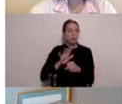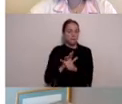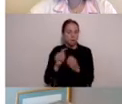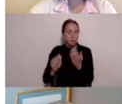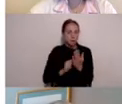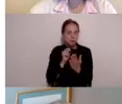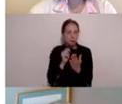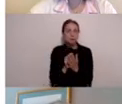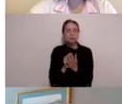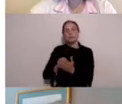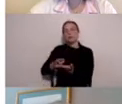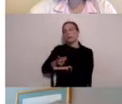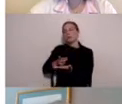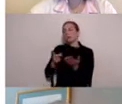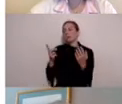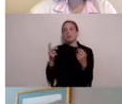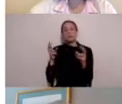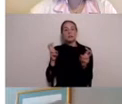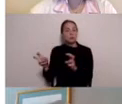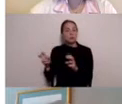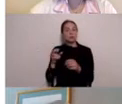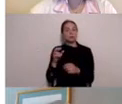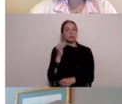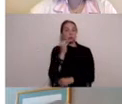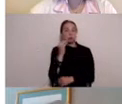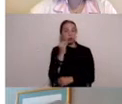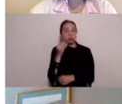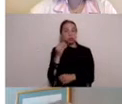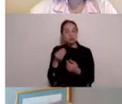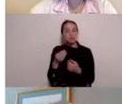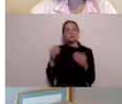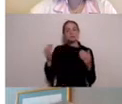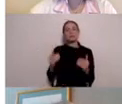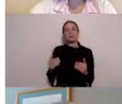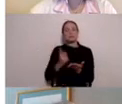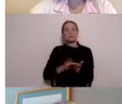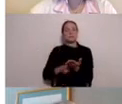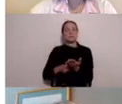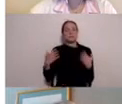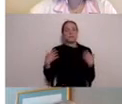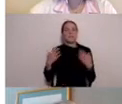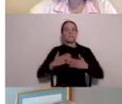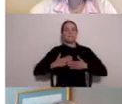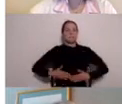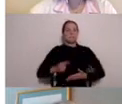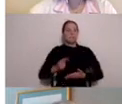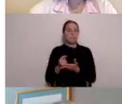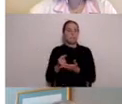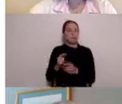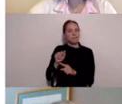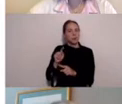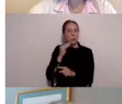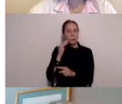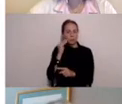discussion of nutrition, and discussion of physical therapy at home. We also converted our typically 4-day virtual